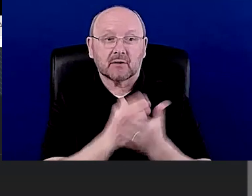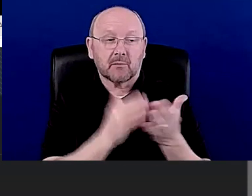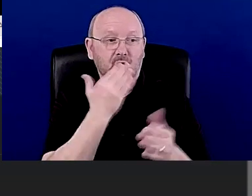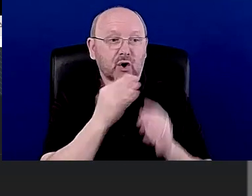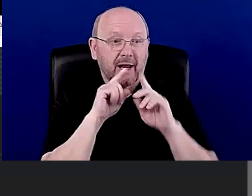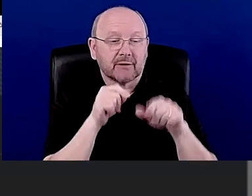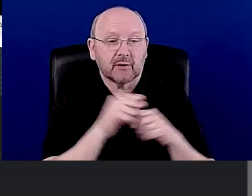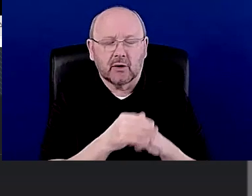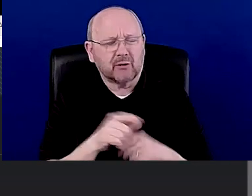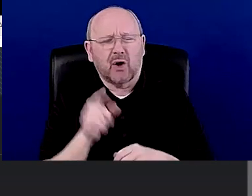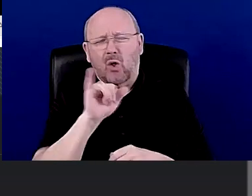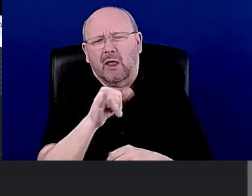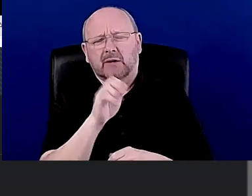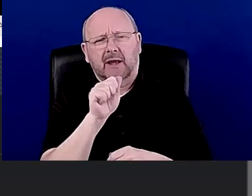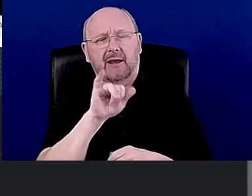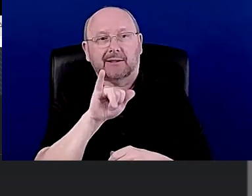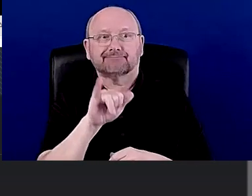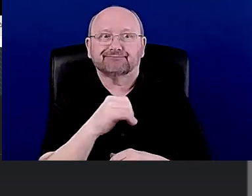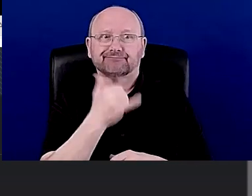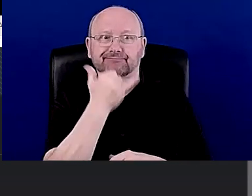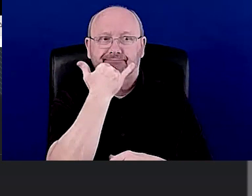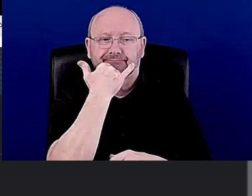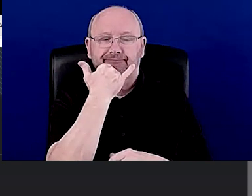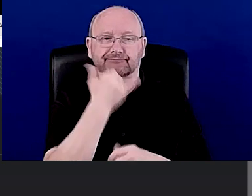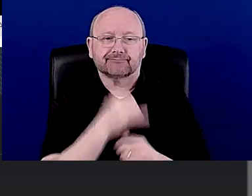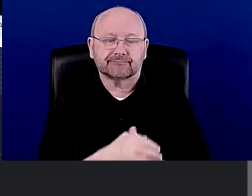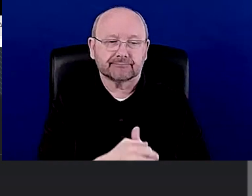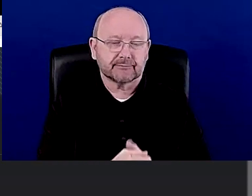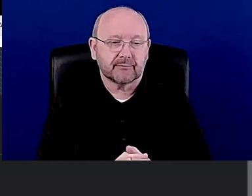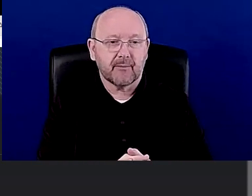that as AI at times as well. Okay. In fact, there's a